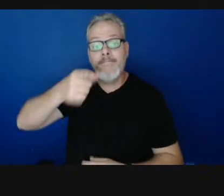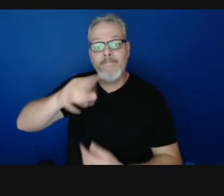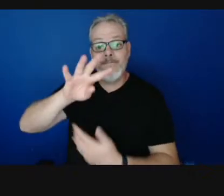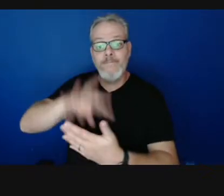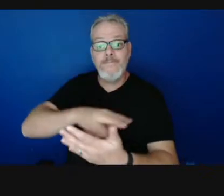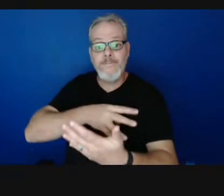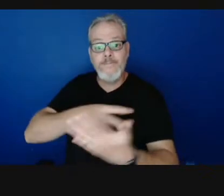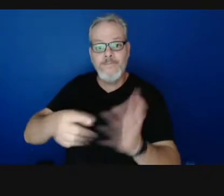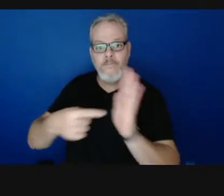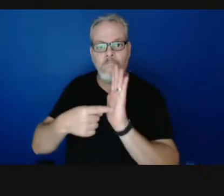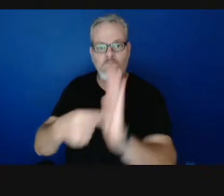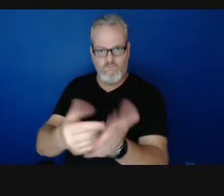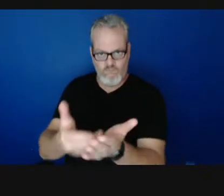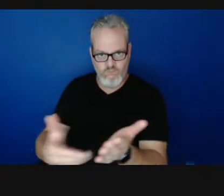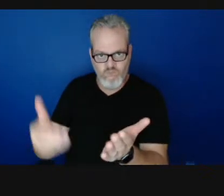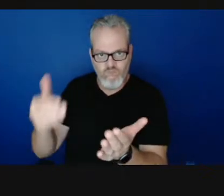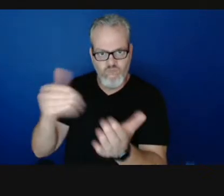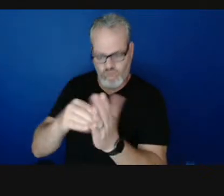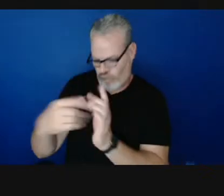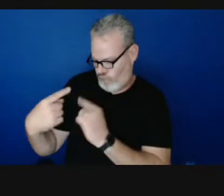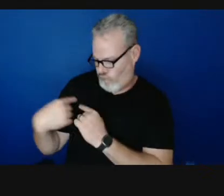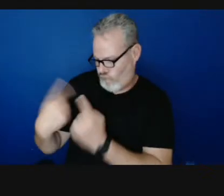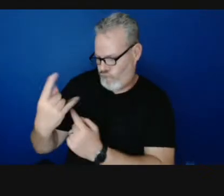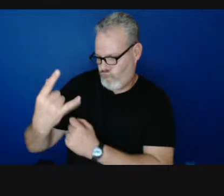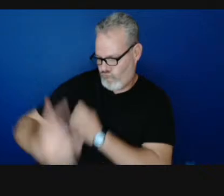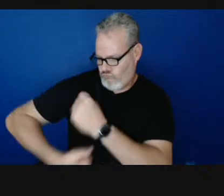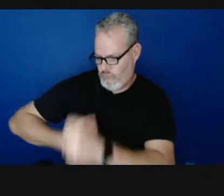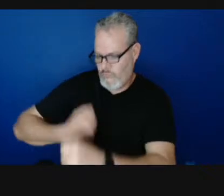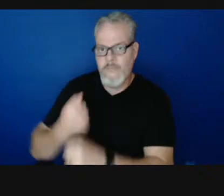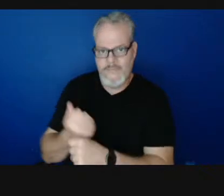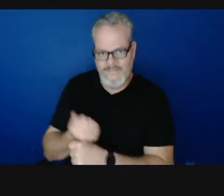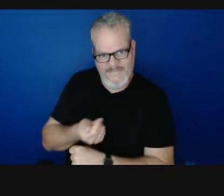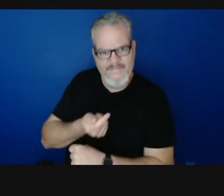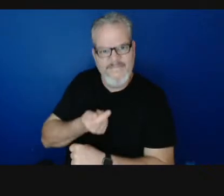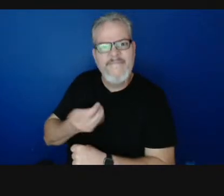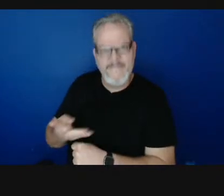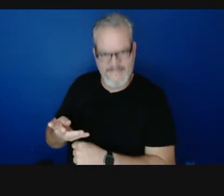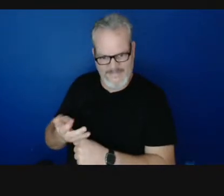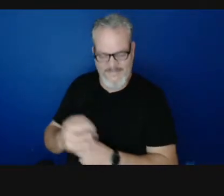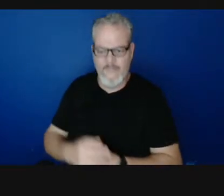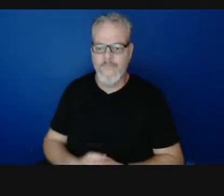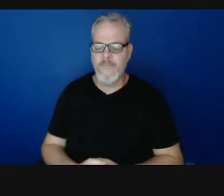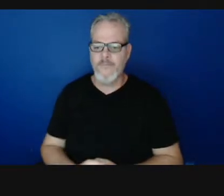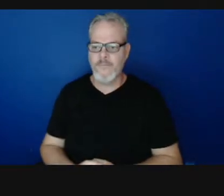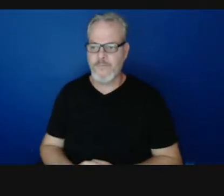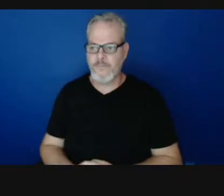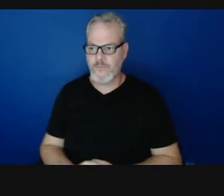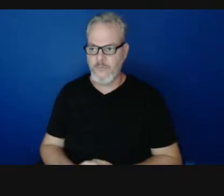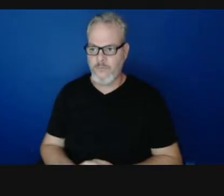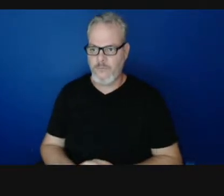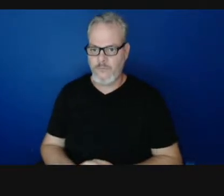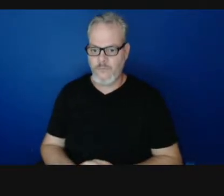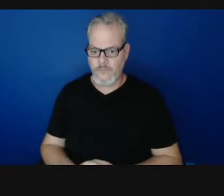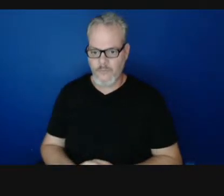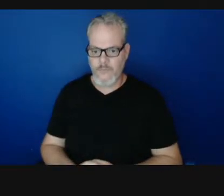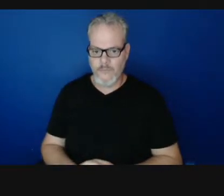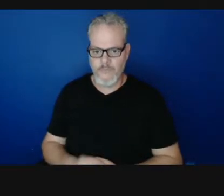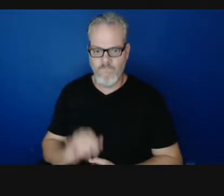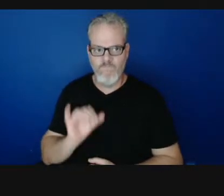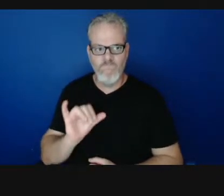couple of years, and those bars are showing the numbers of earthquakes per week in Kilauea's summit region. You can really see how it ramps up.